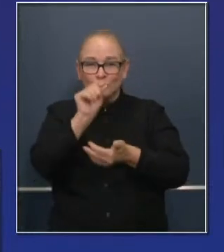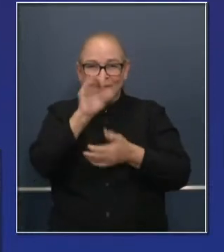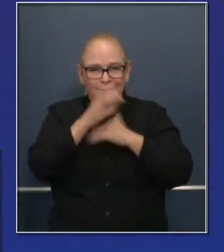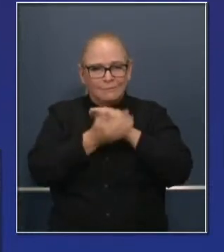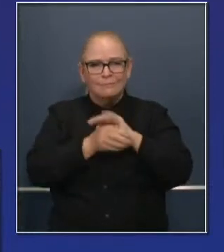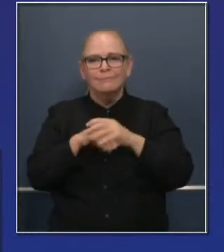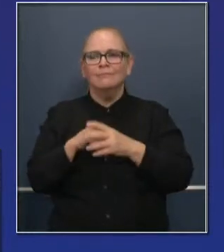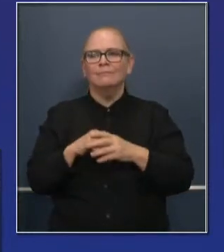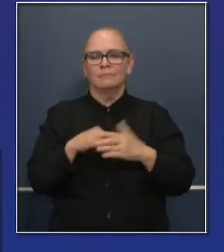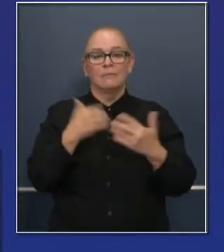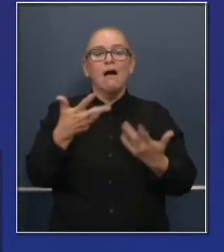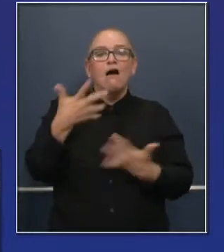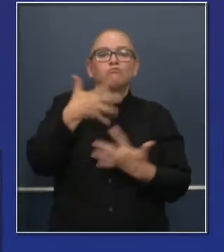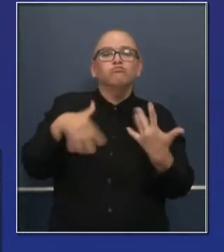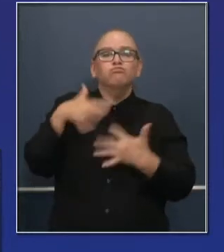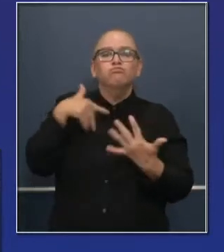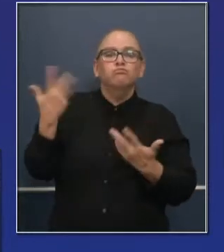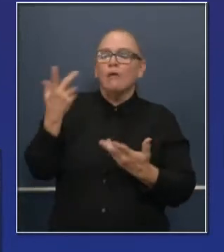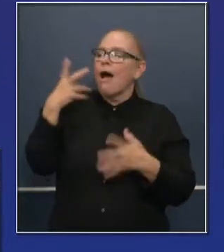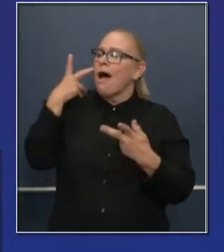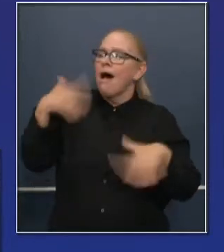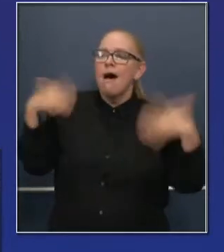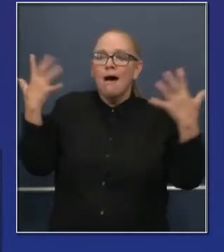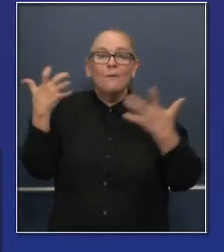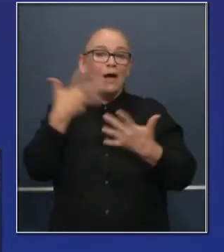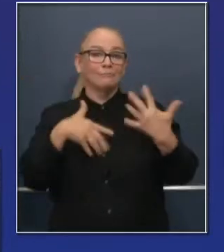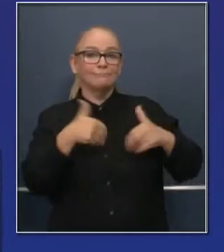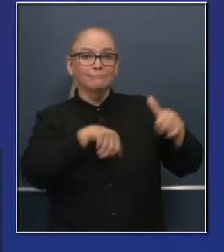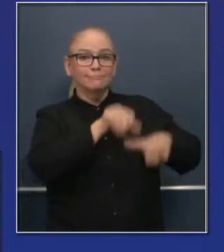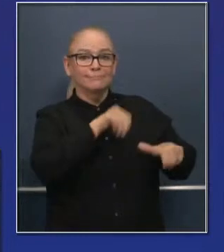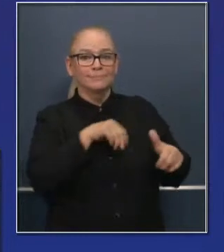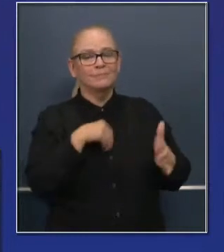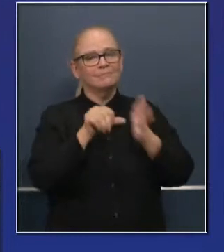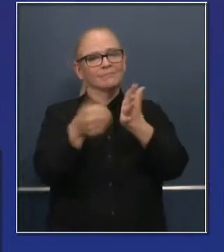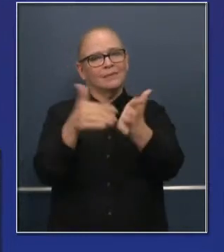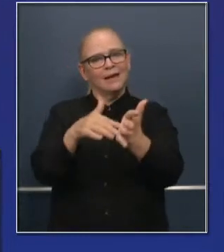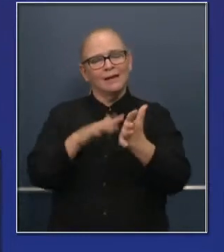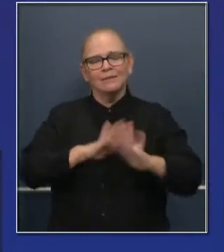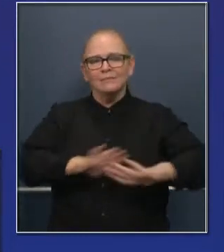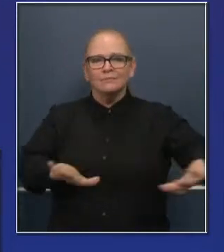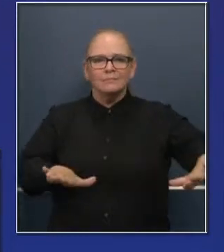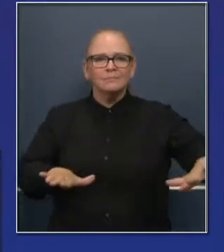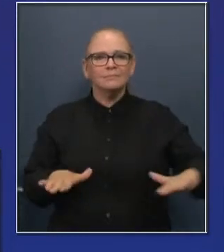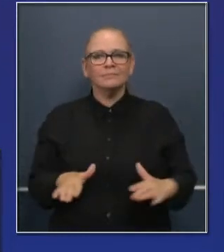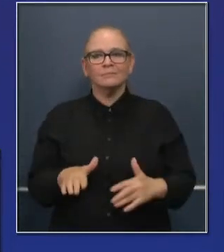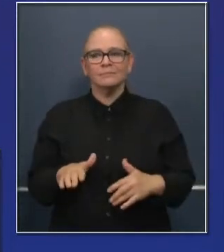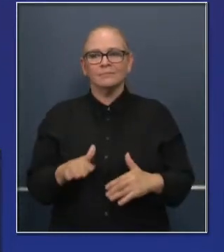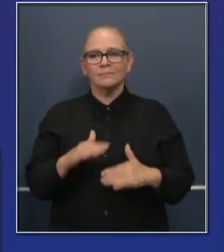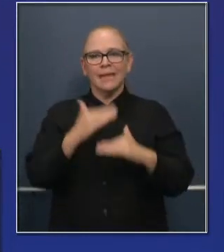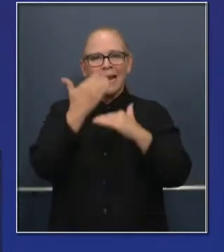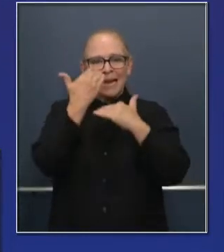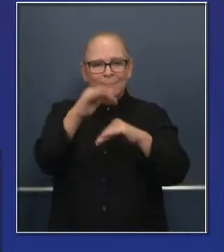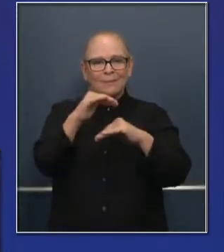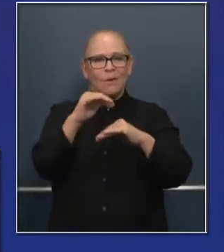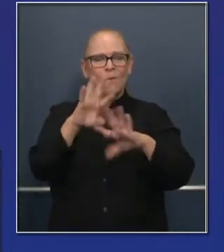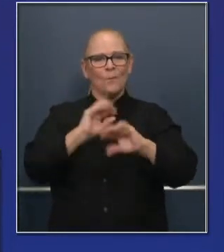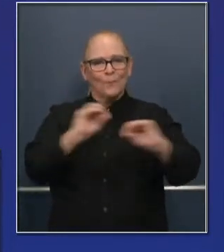mixing. I just want to reinforce this. It needs to be reinforced even more. Minimize